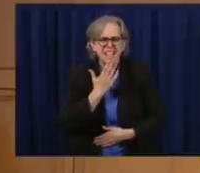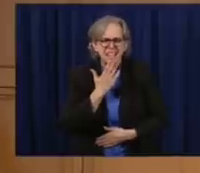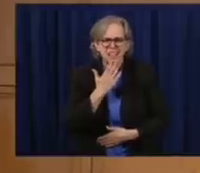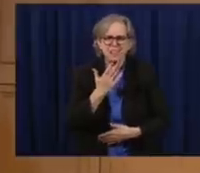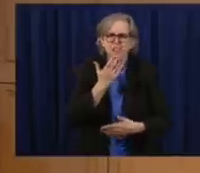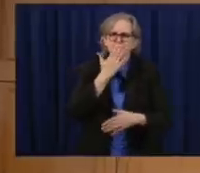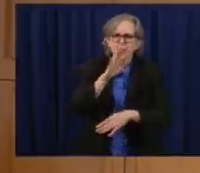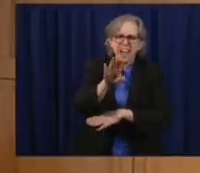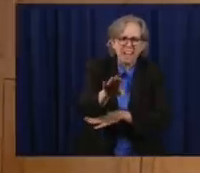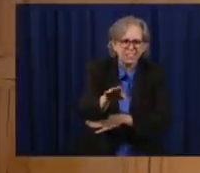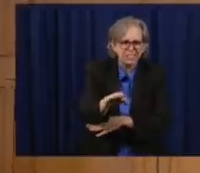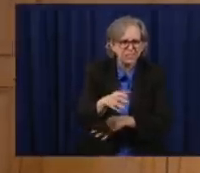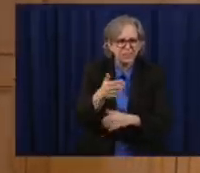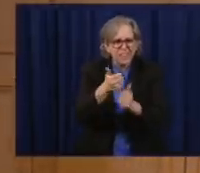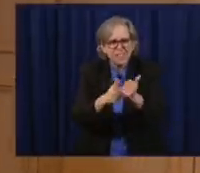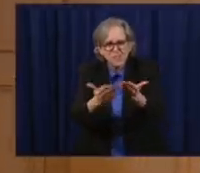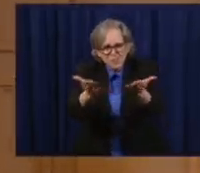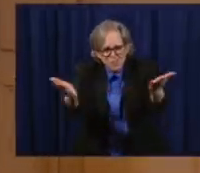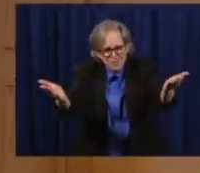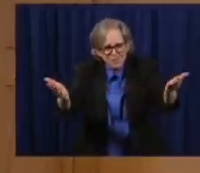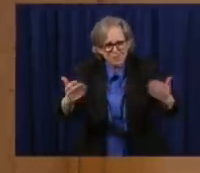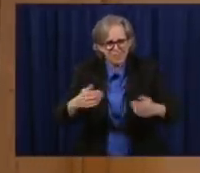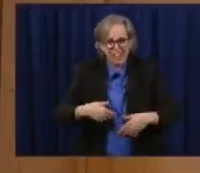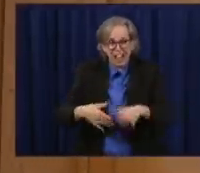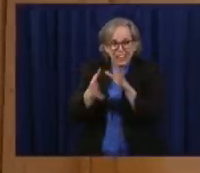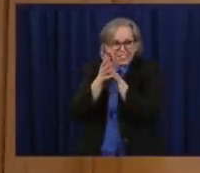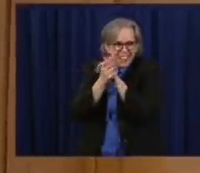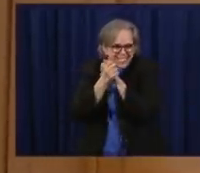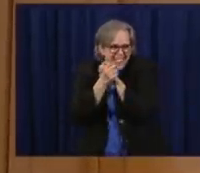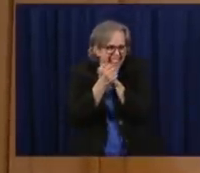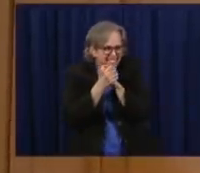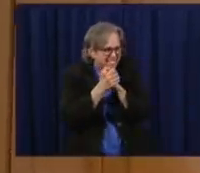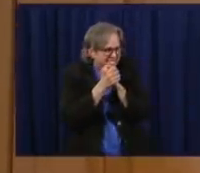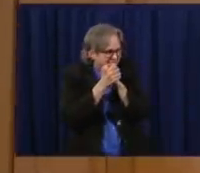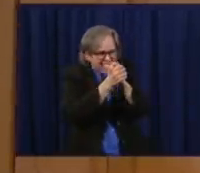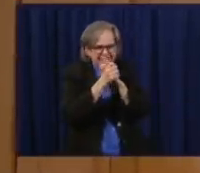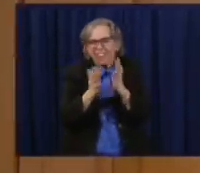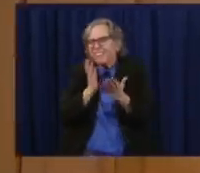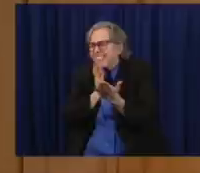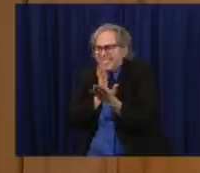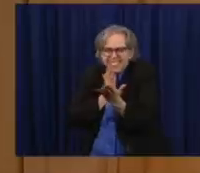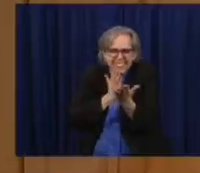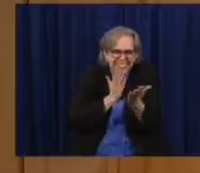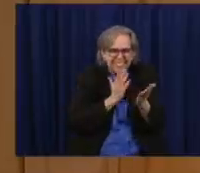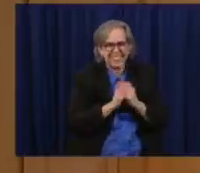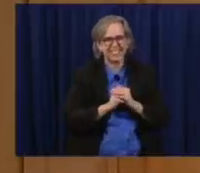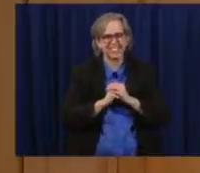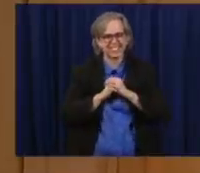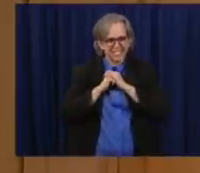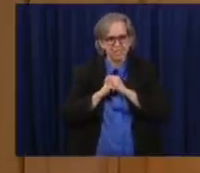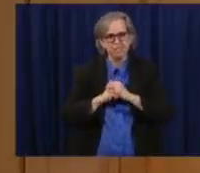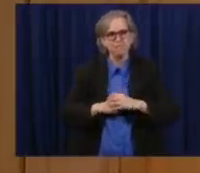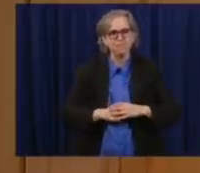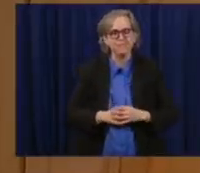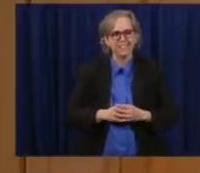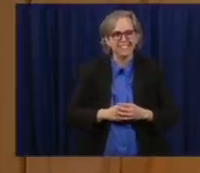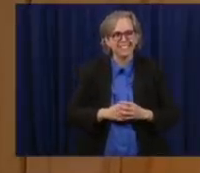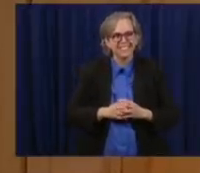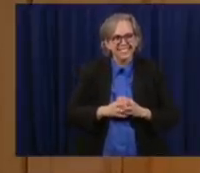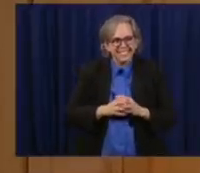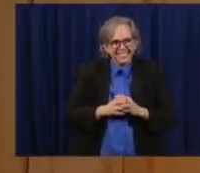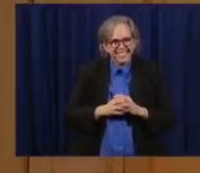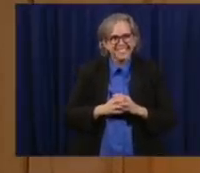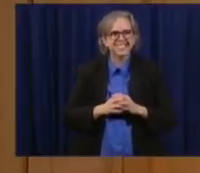afternoon, everyone. Congratulations. Thank you so much. I think I'll